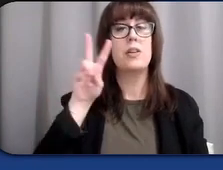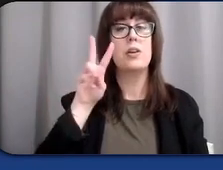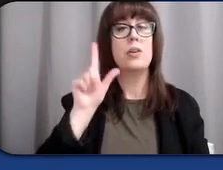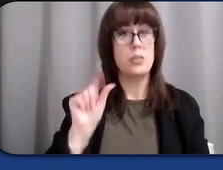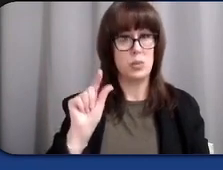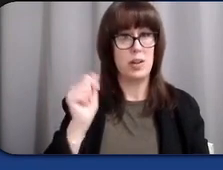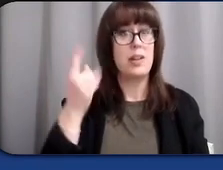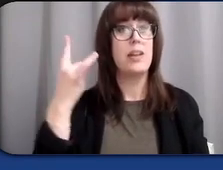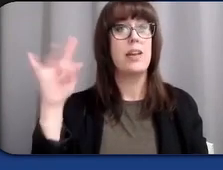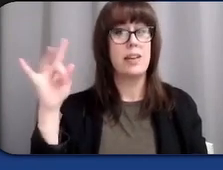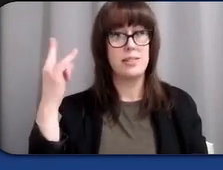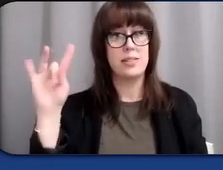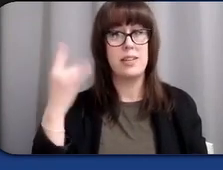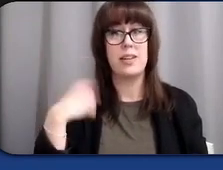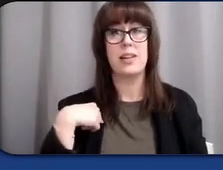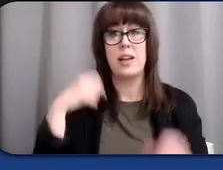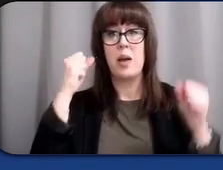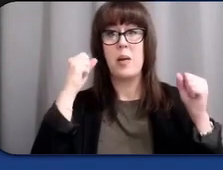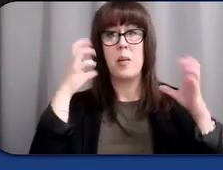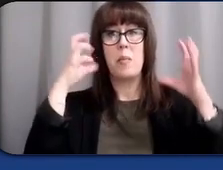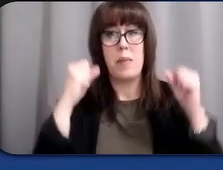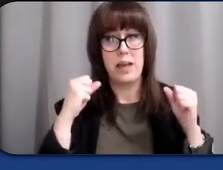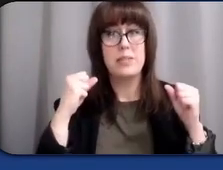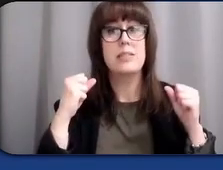amazing place.